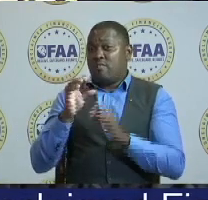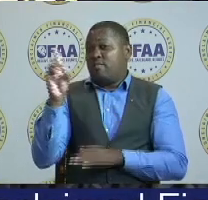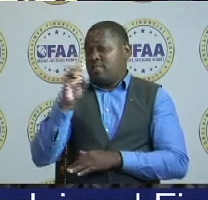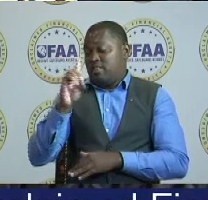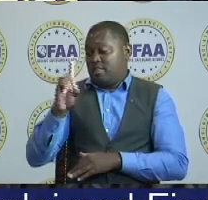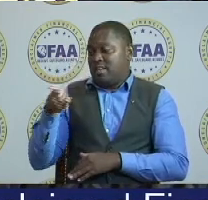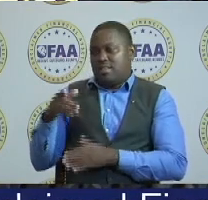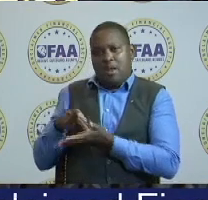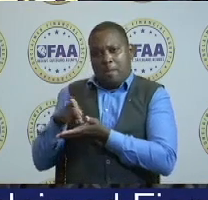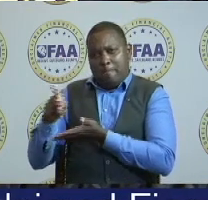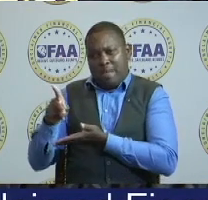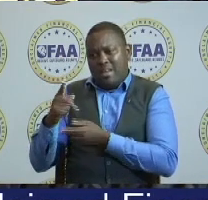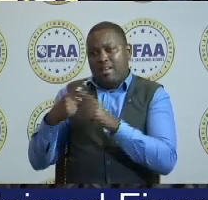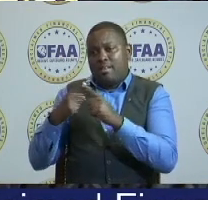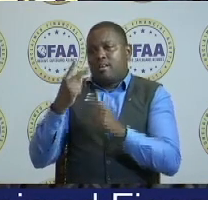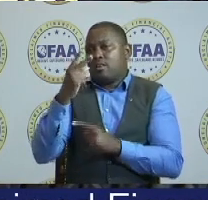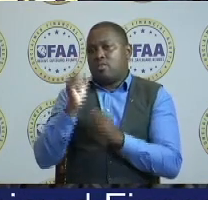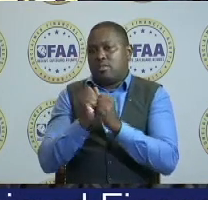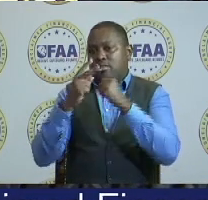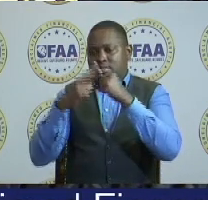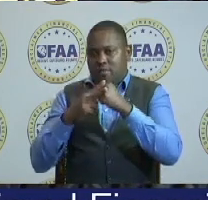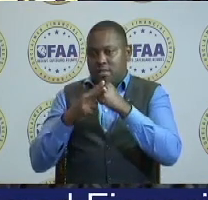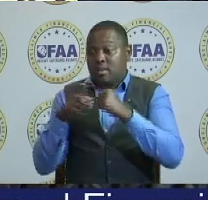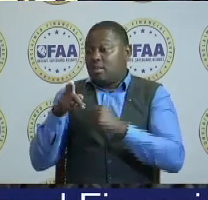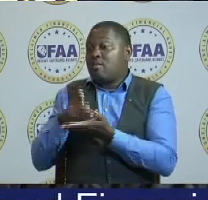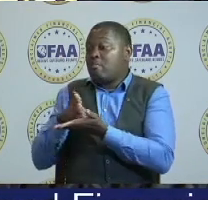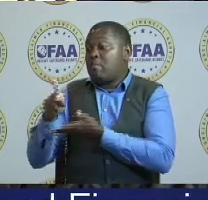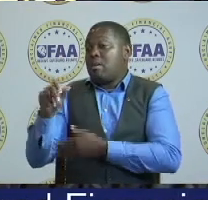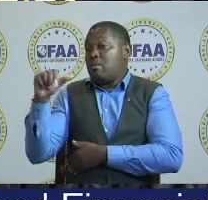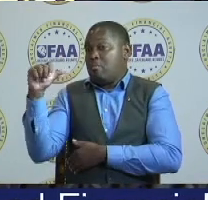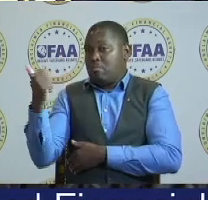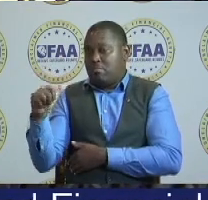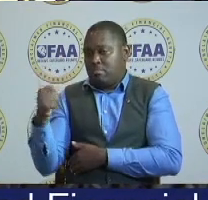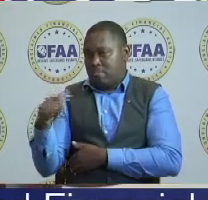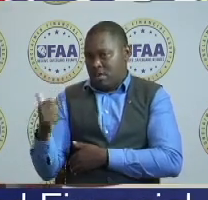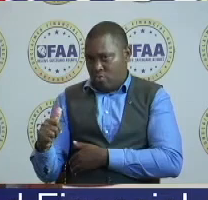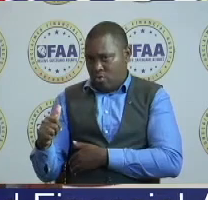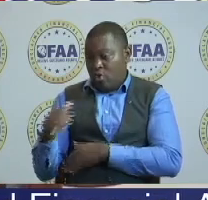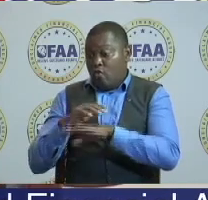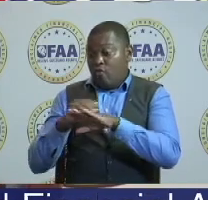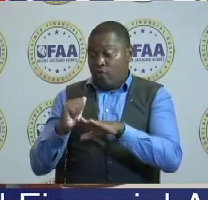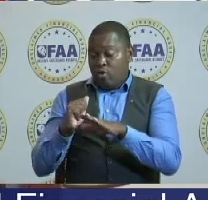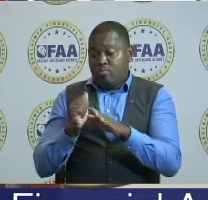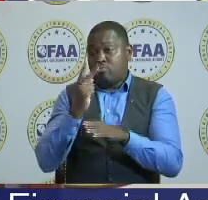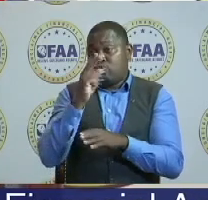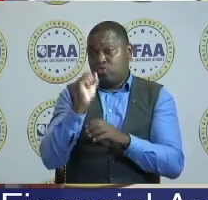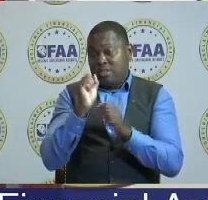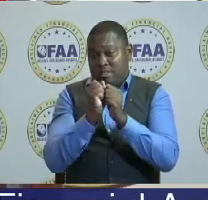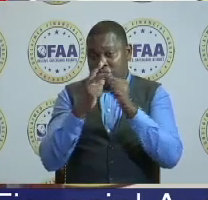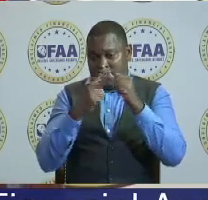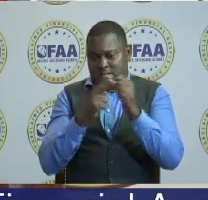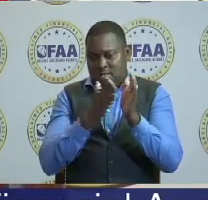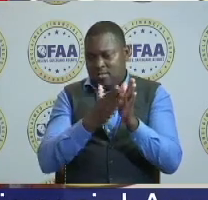year 2017 and they have not been paid, that's from 2017 up to 30th